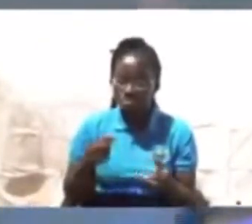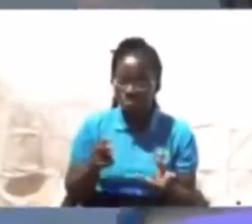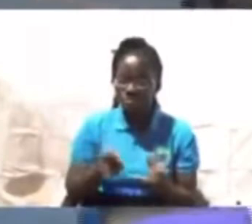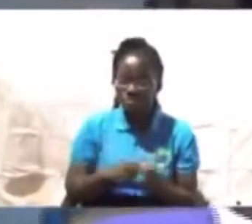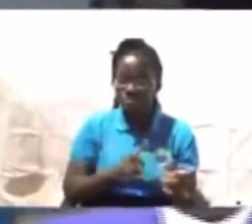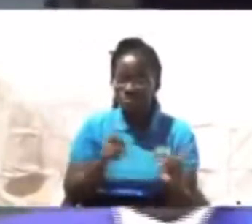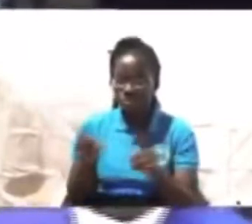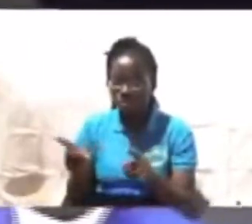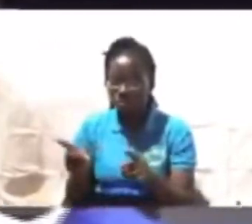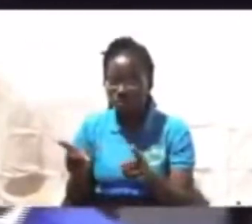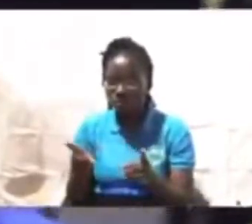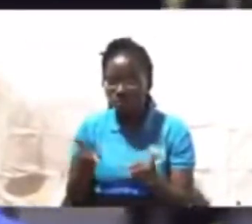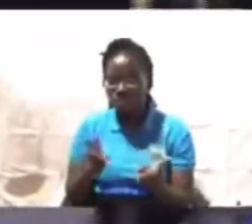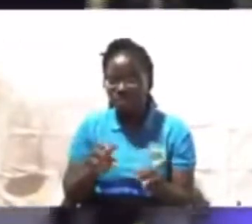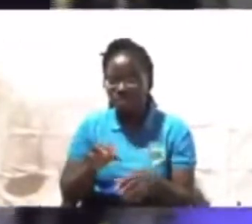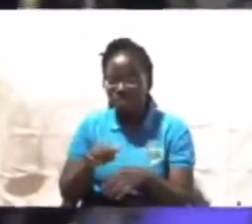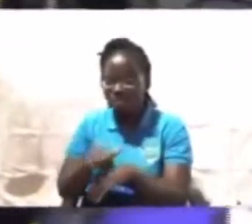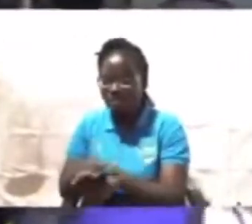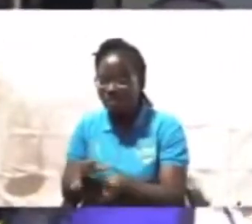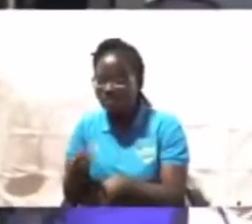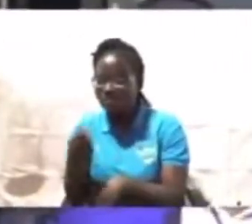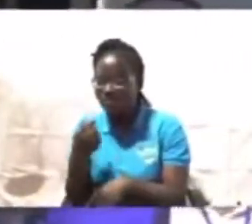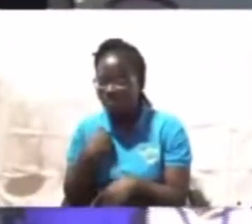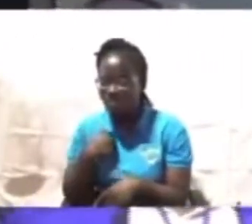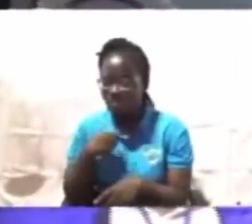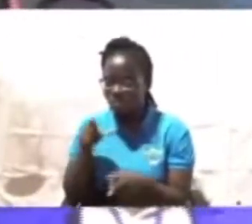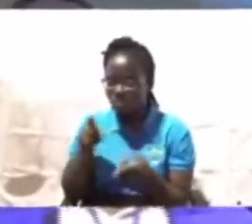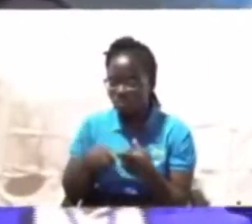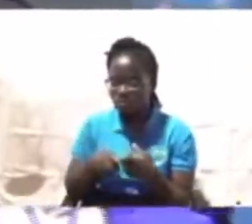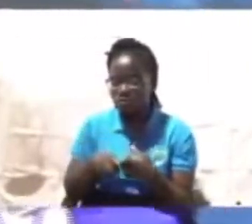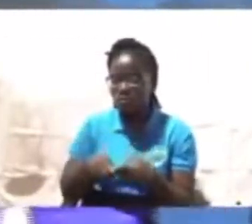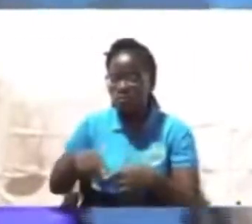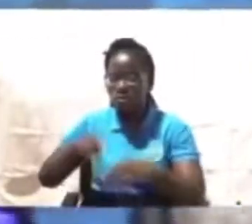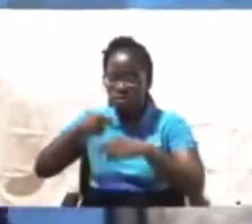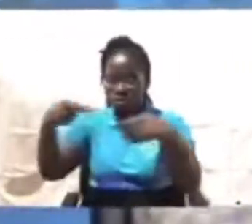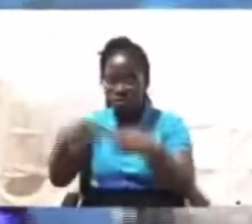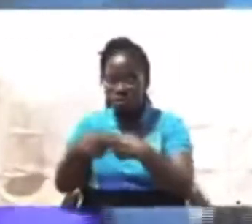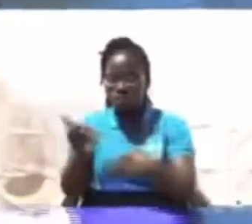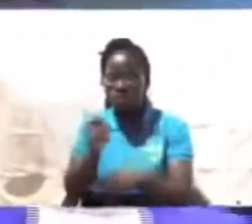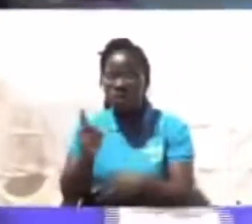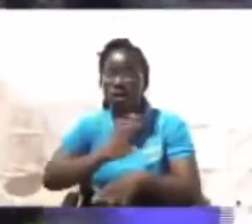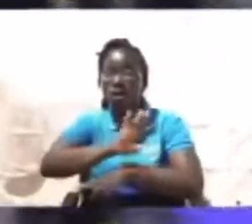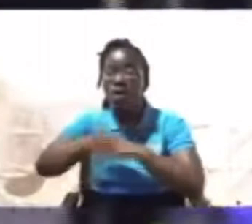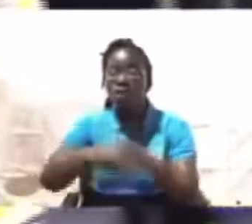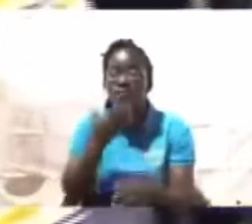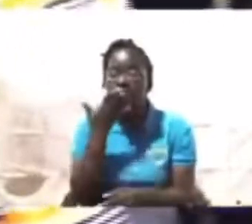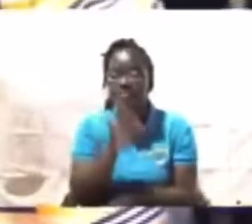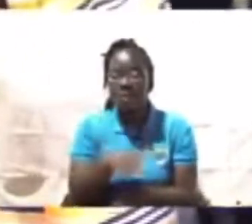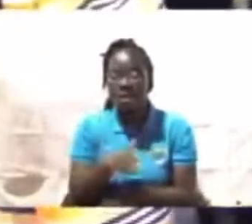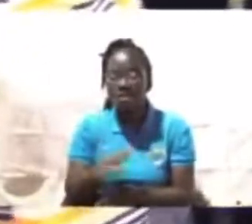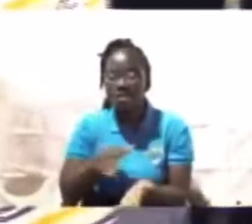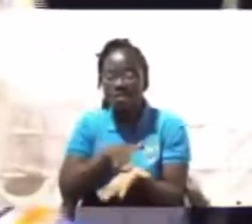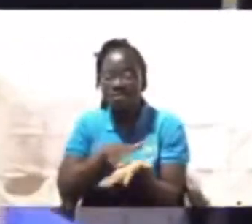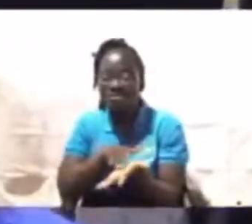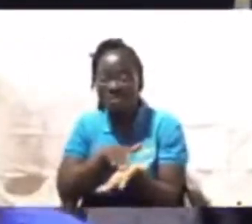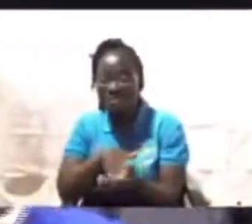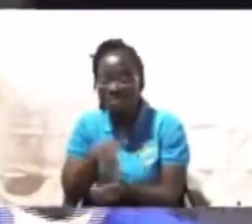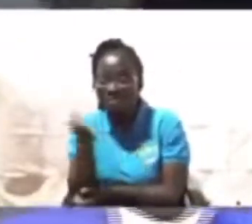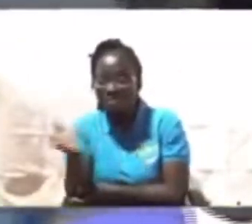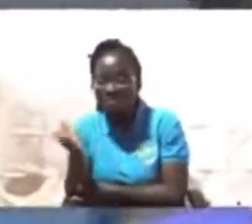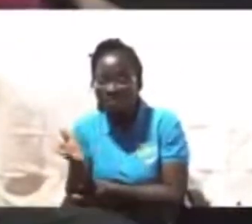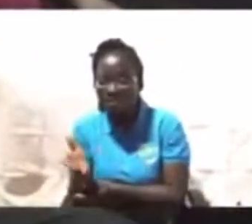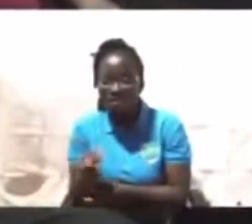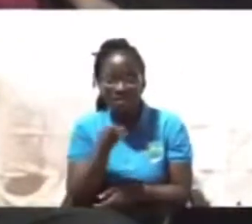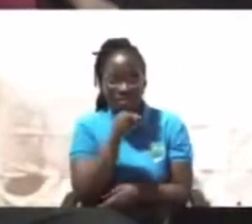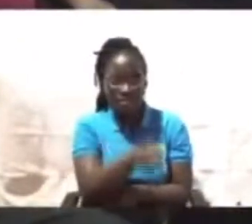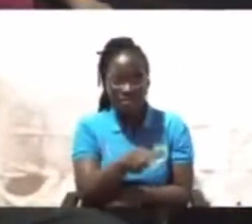ni dem ndro dem ene wa kire mi se we eye se we eye se we eye se we eye se ene ma se se ni nyina